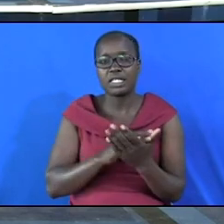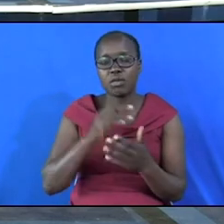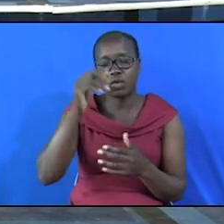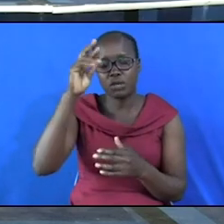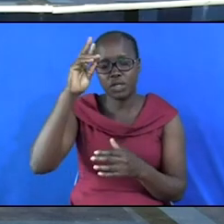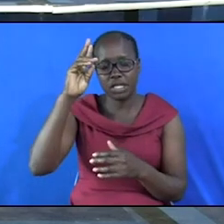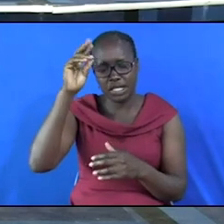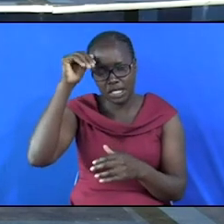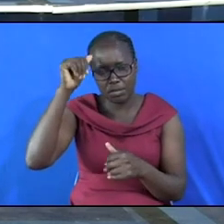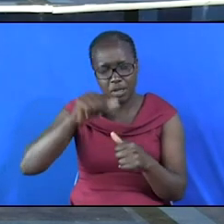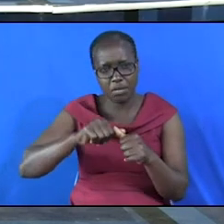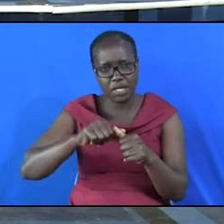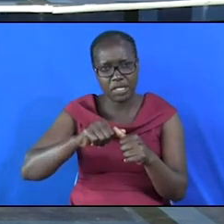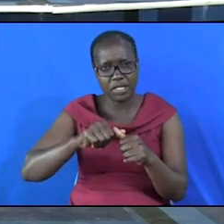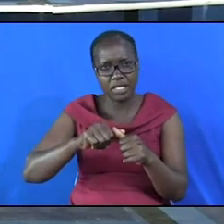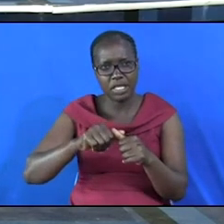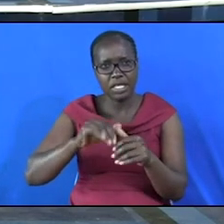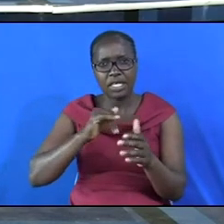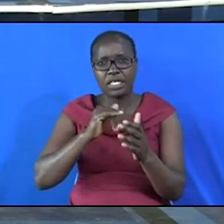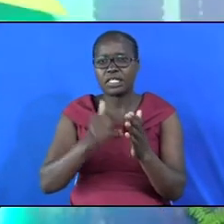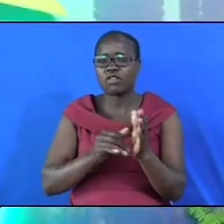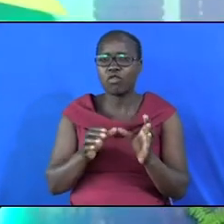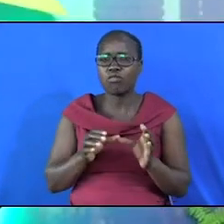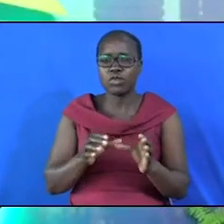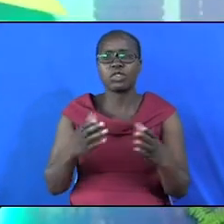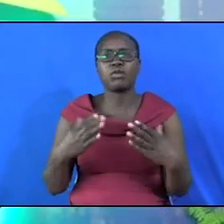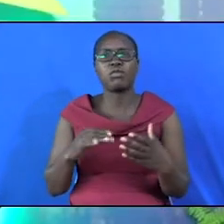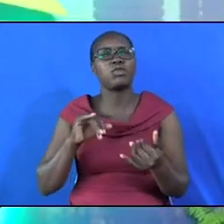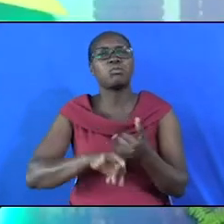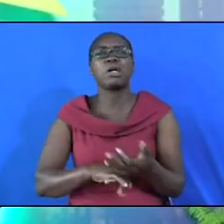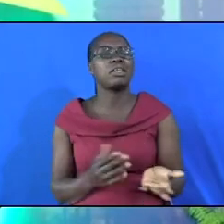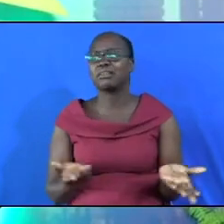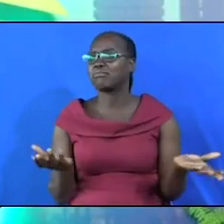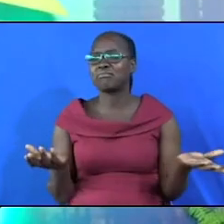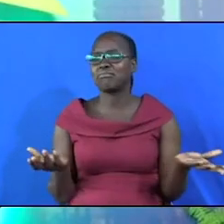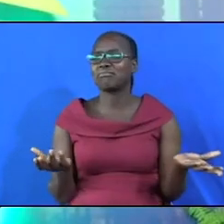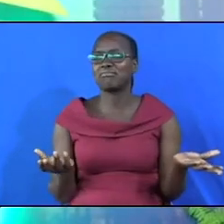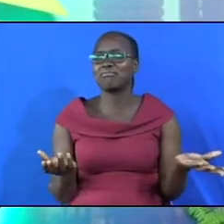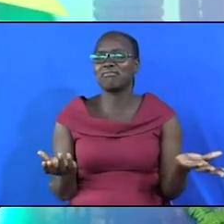remembered just for pushing people to get married. That is what they are good at.